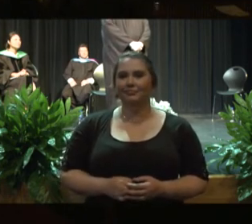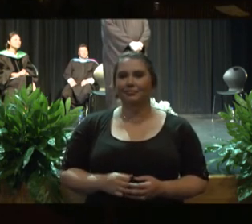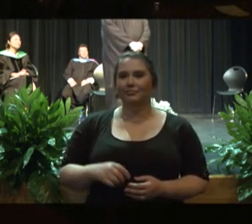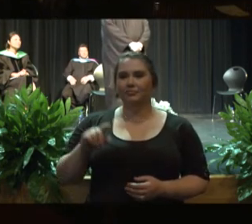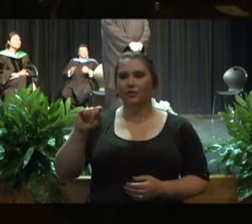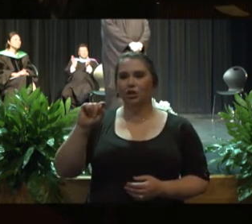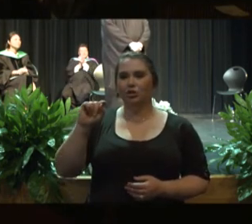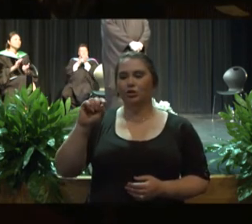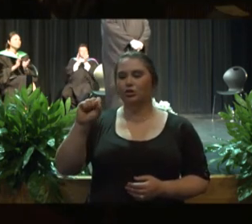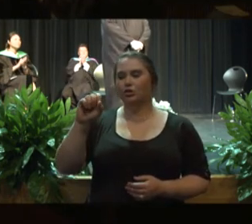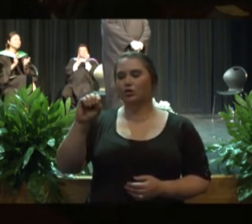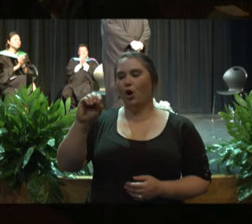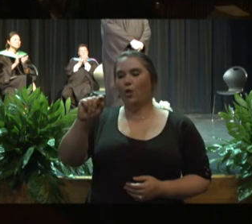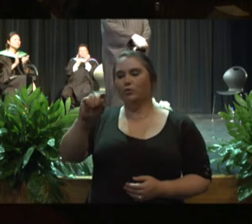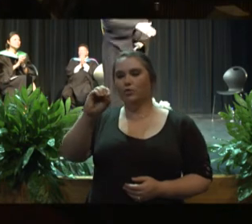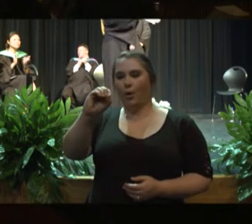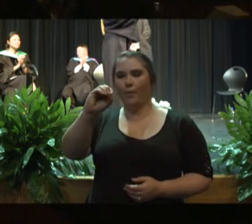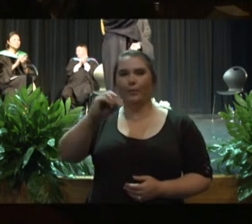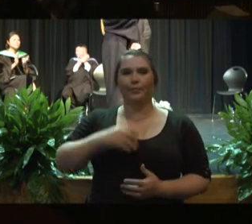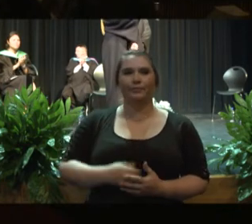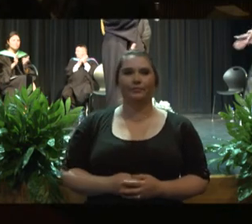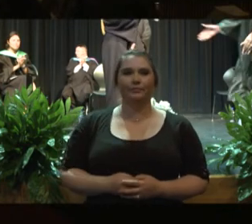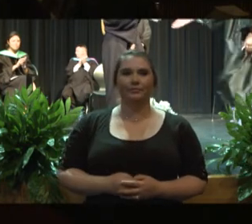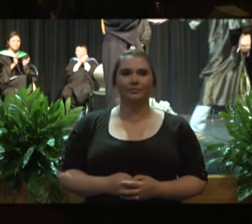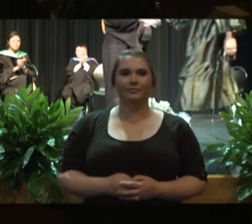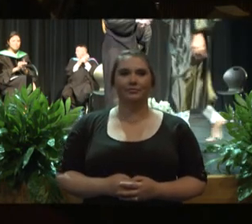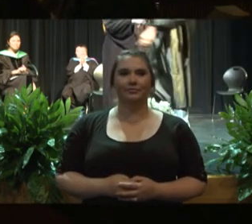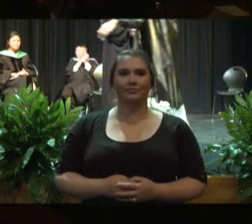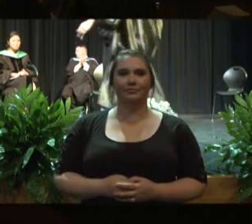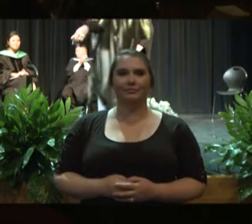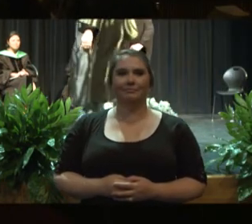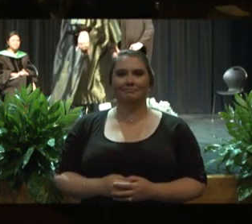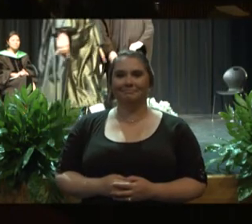Marissa Renee Soto.